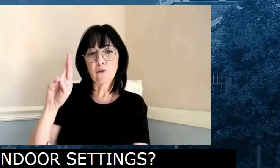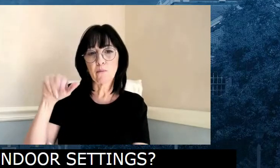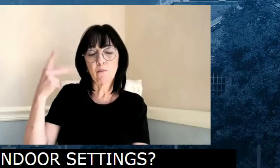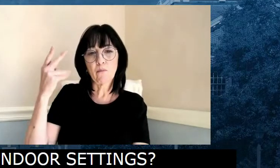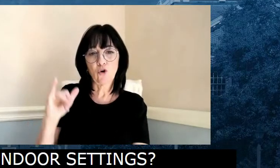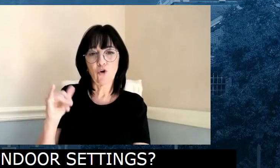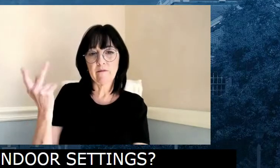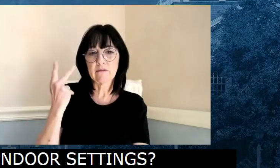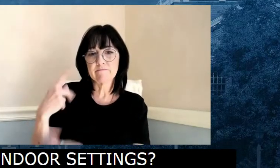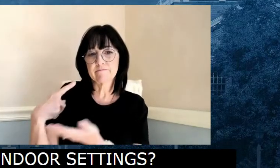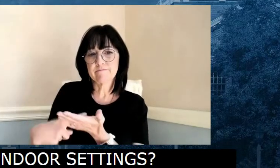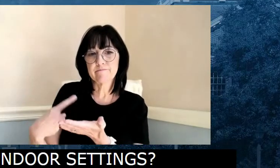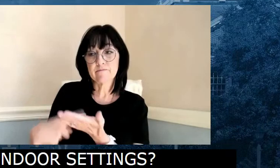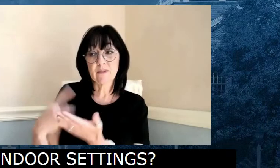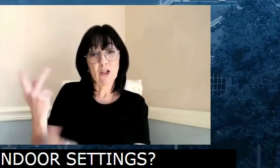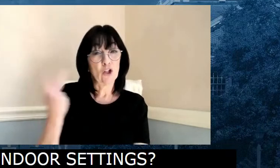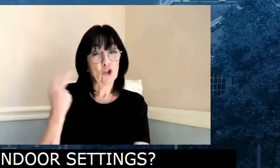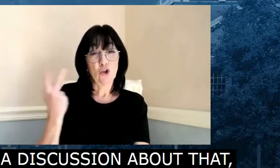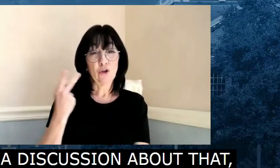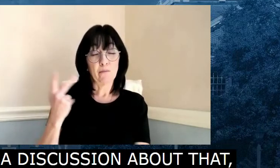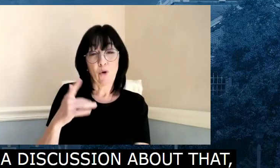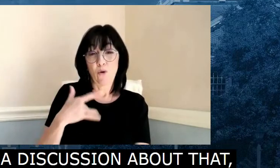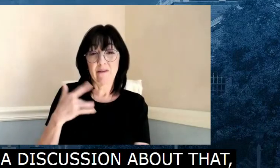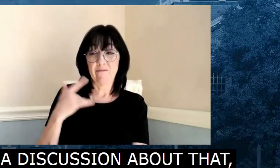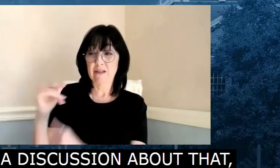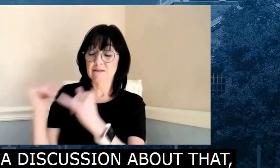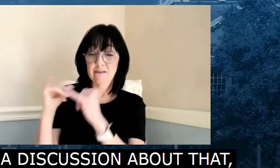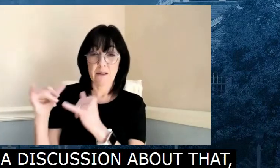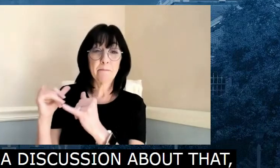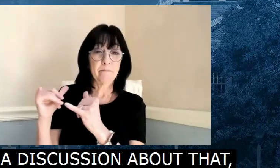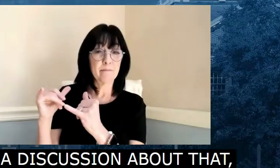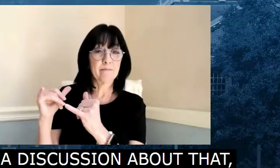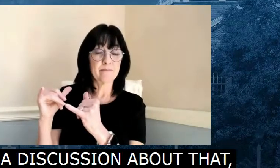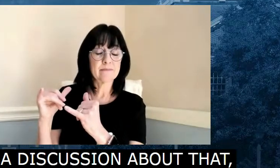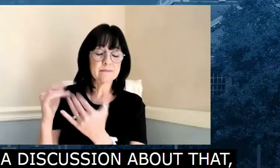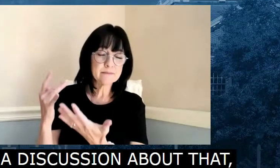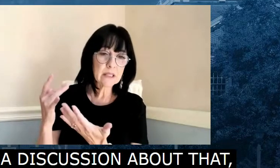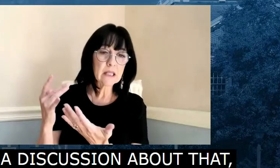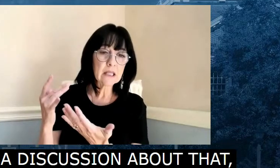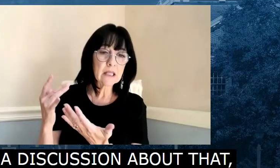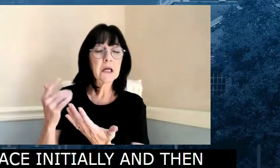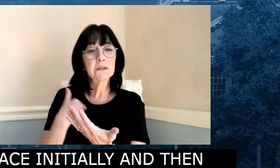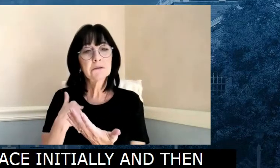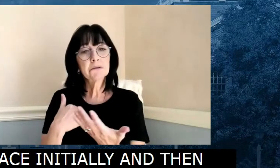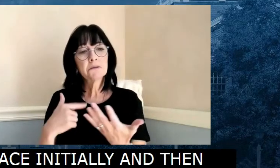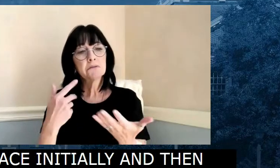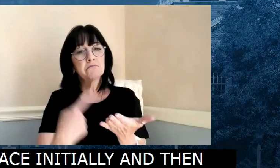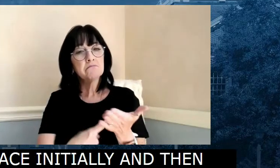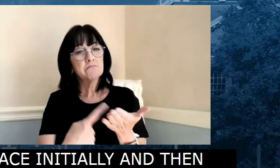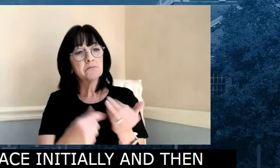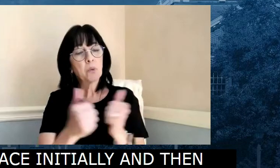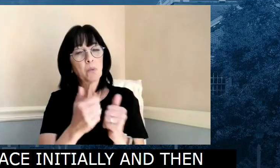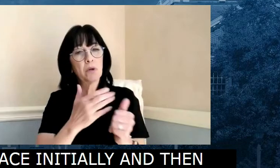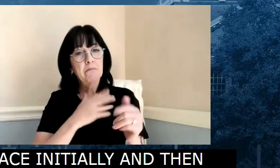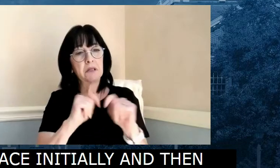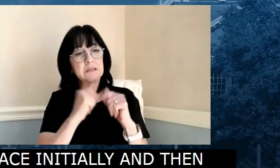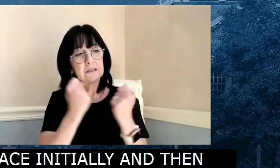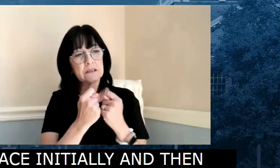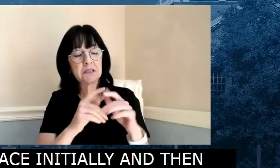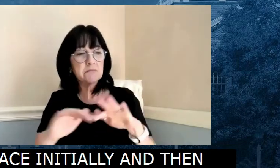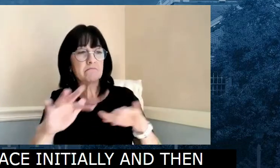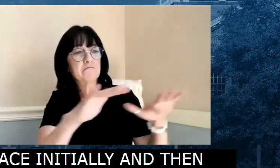frankly, we were both in the same place initially, and then the more I talked to our team about it and thought about it, the more I